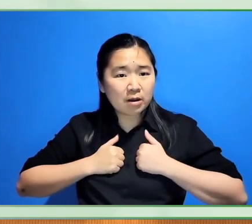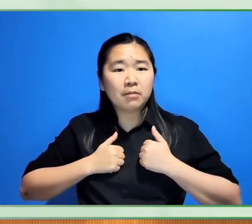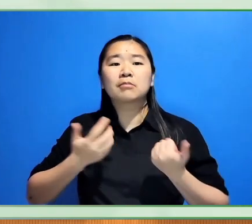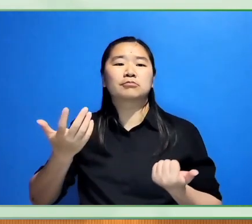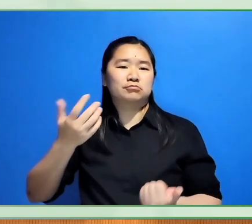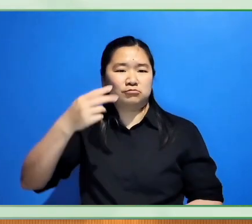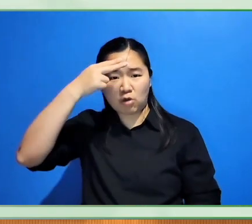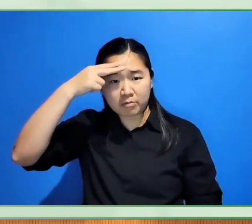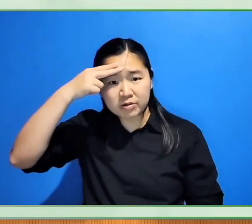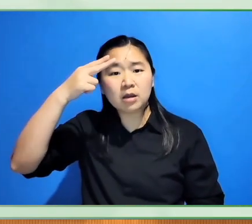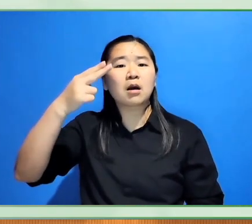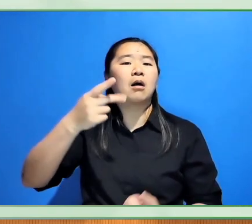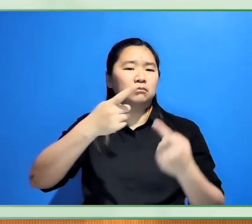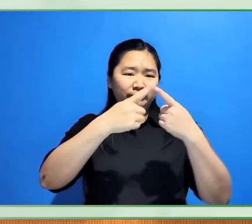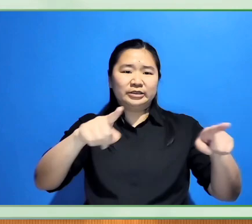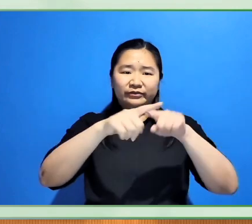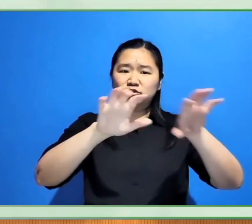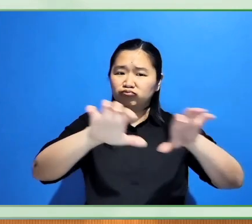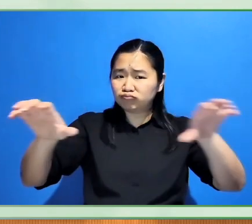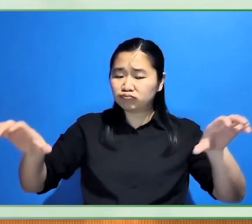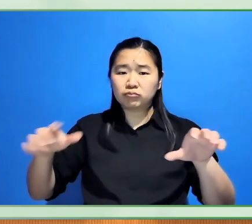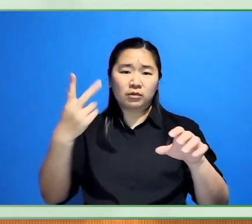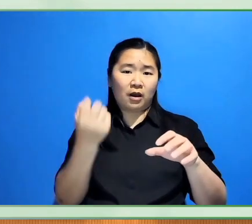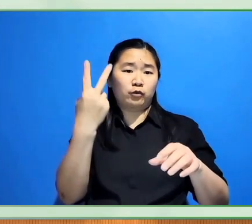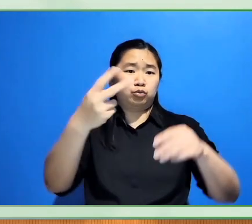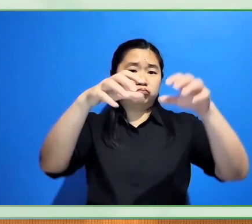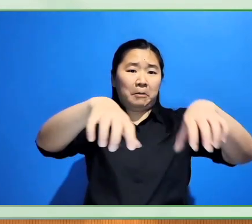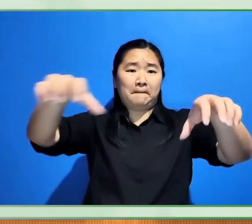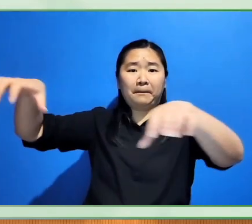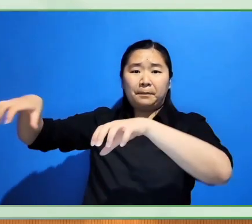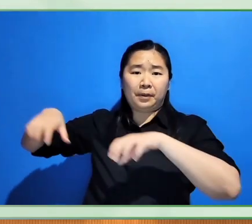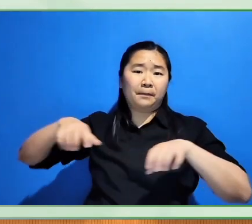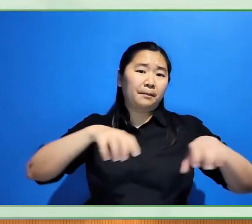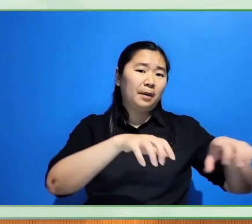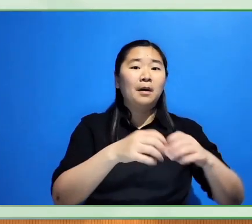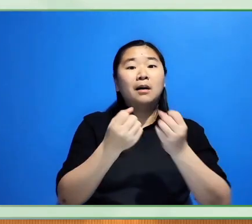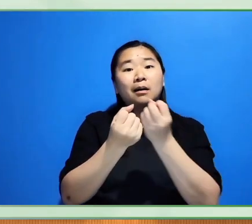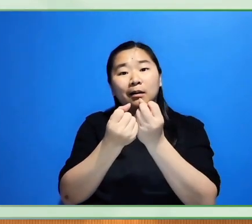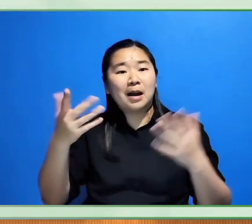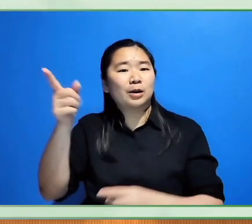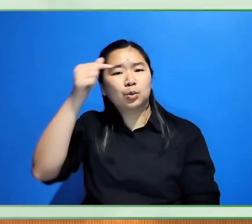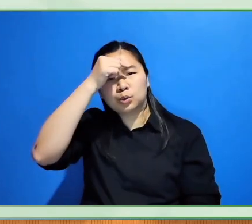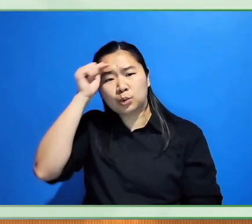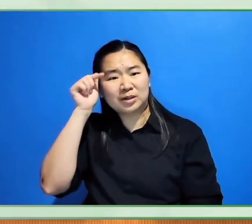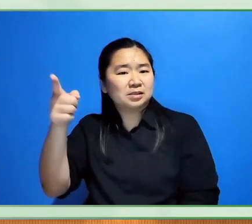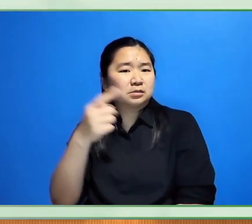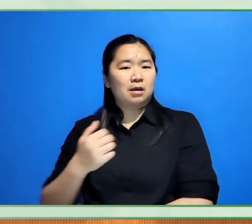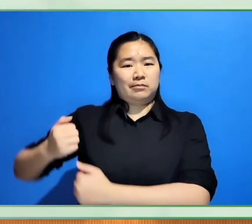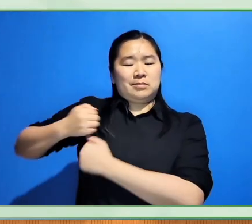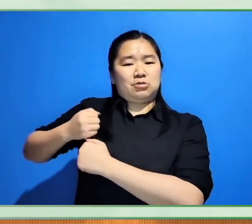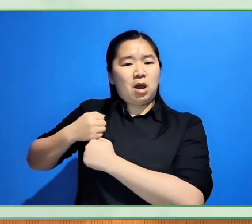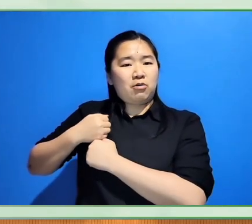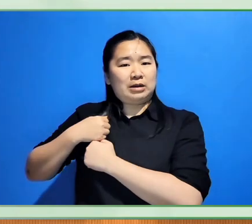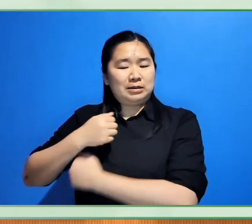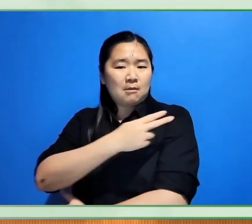name. So he got electrified, and he lost both his hands before his wedding. Unfortunately, his first wife left him.